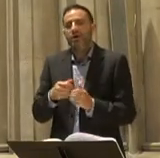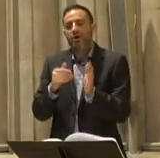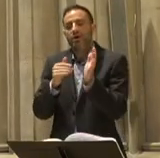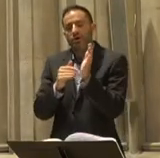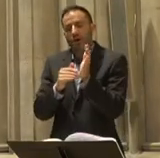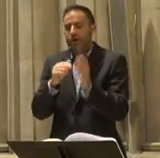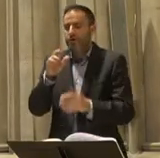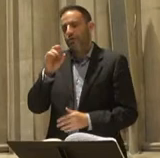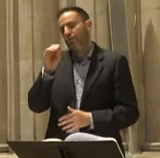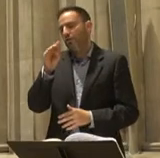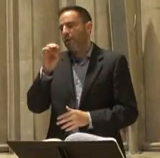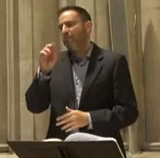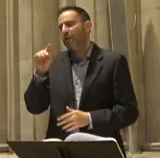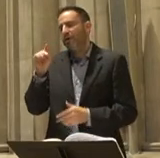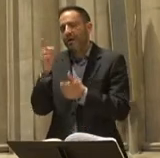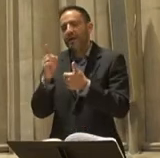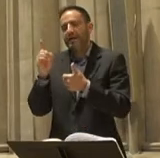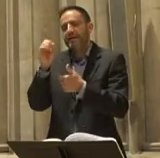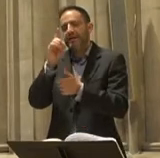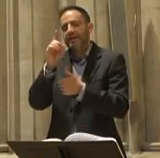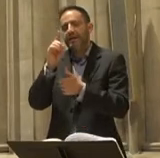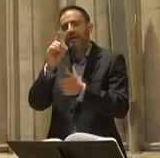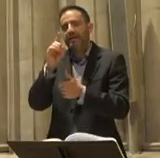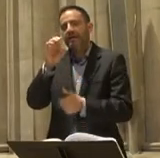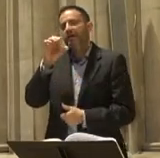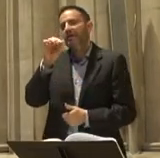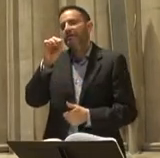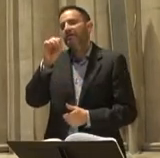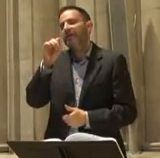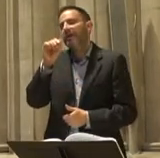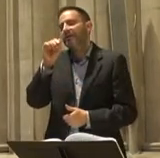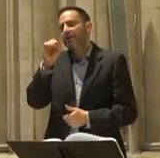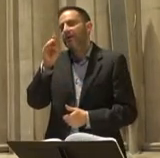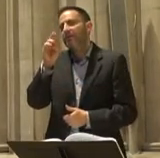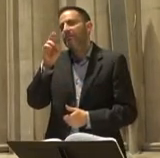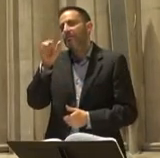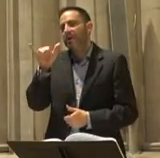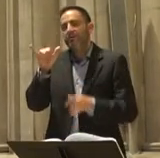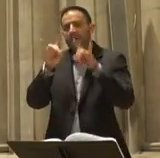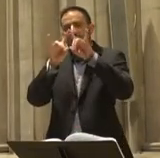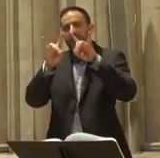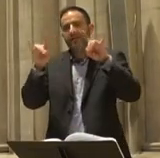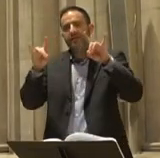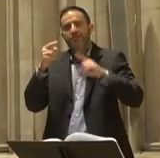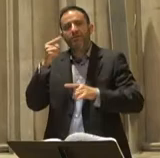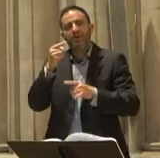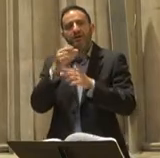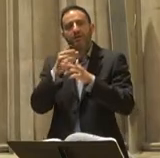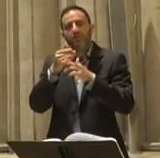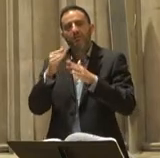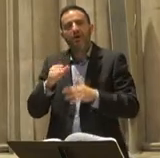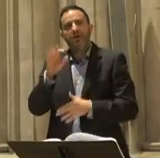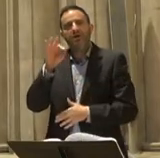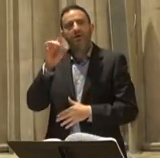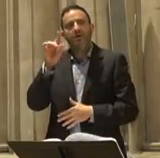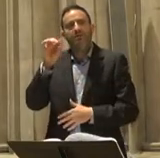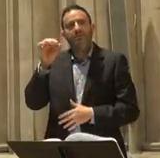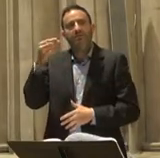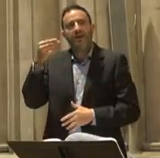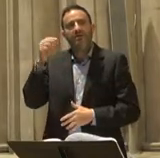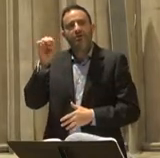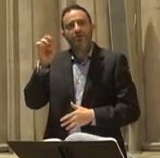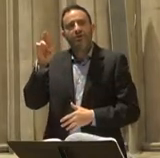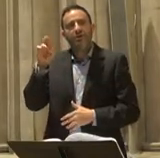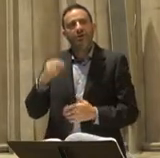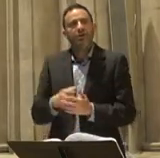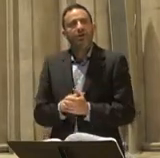Willis, Dean Emeritus of Canterbury Cathedral, and his beloved partner, Fletcher. Fletcher, stand up. We're going to get